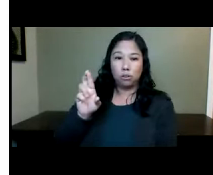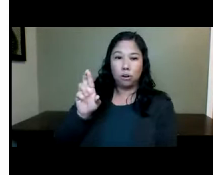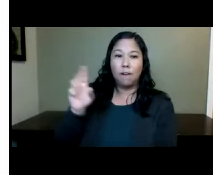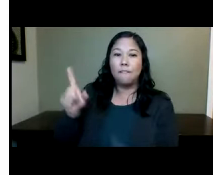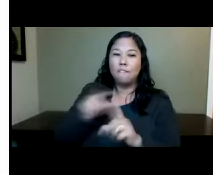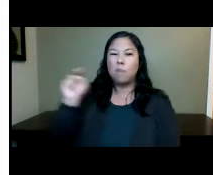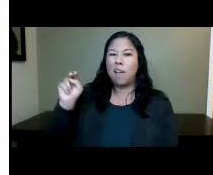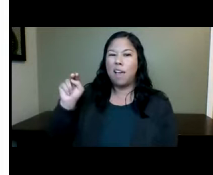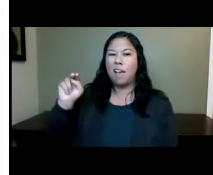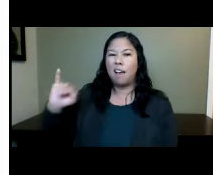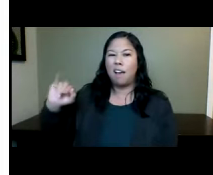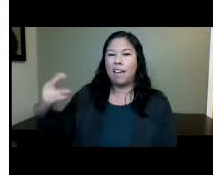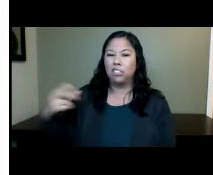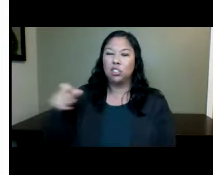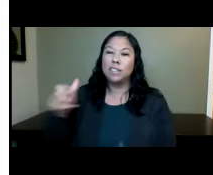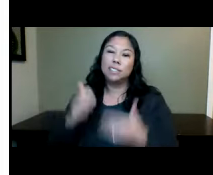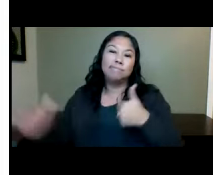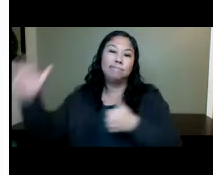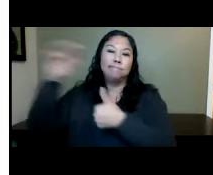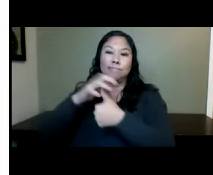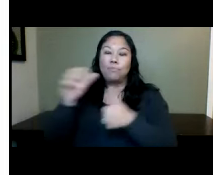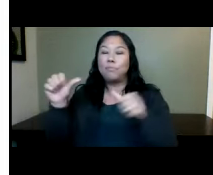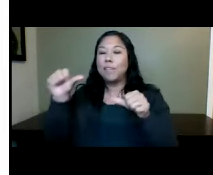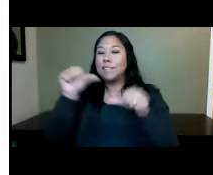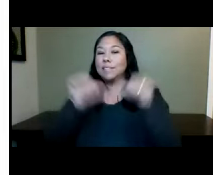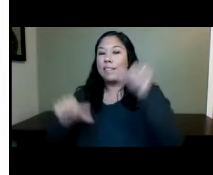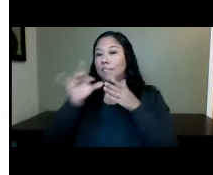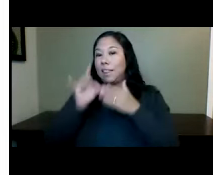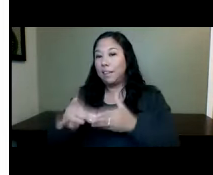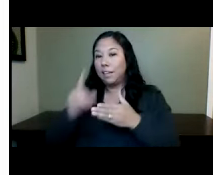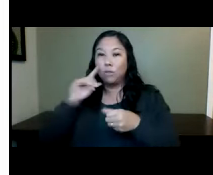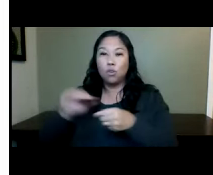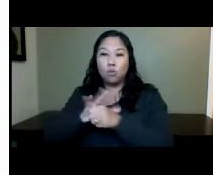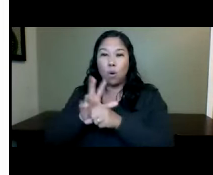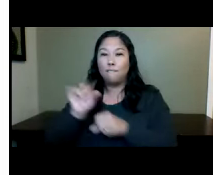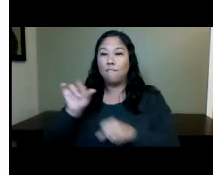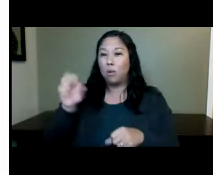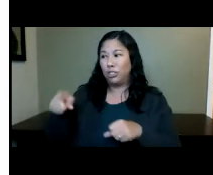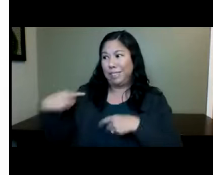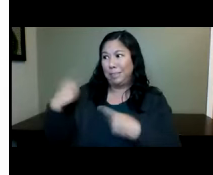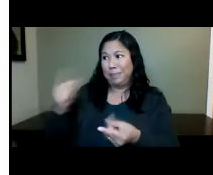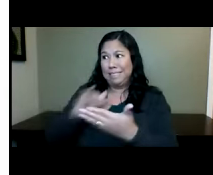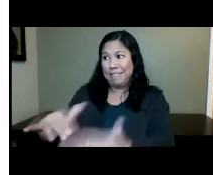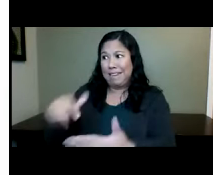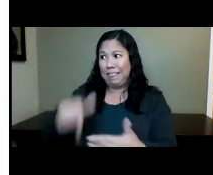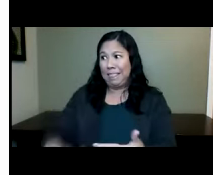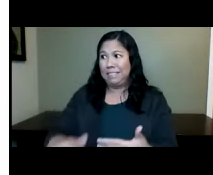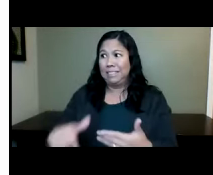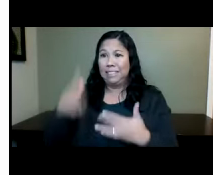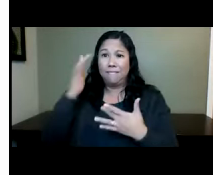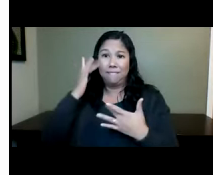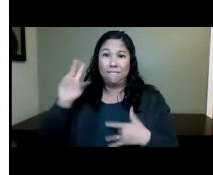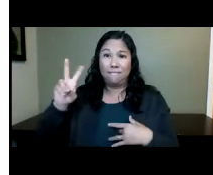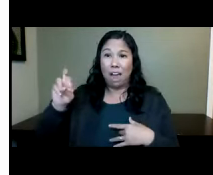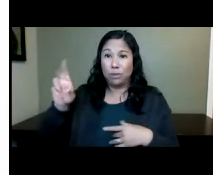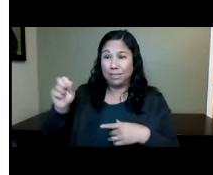she is the senior scientific lead for coronaviruses. She's been studying this for the past 6 or so years, even